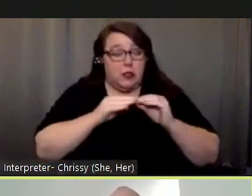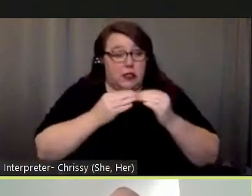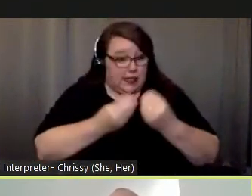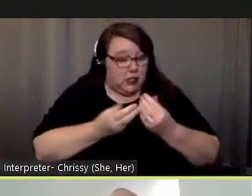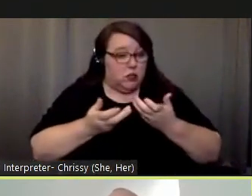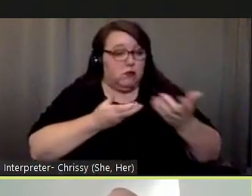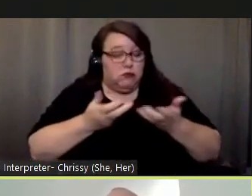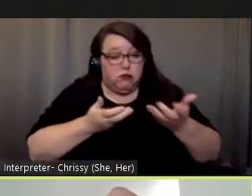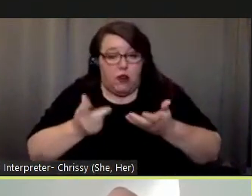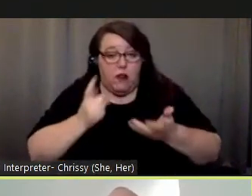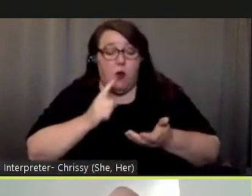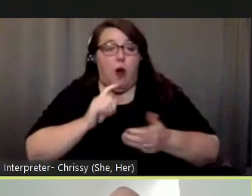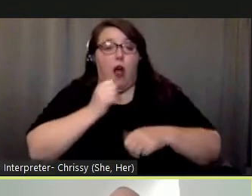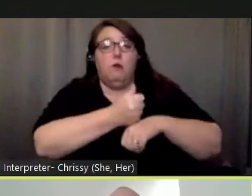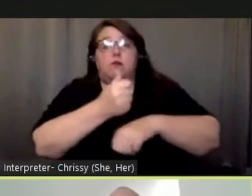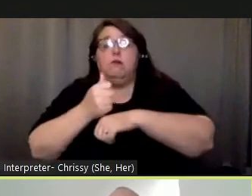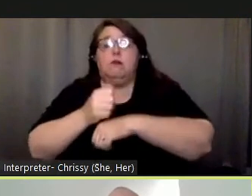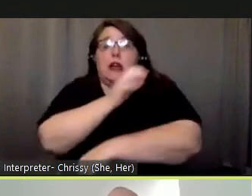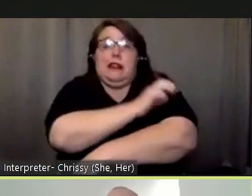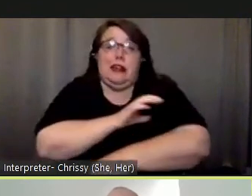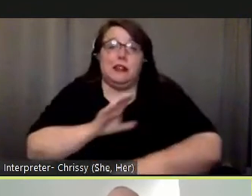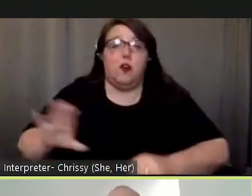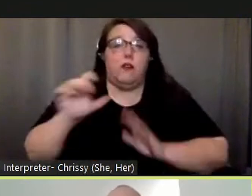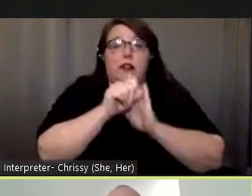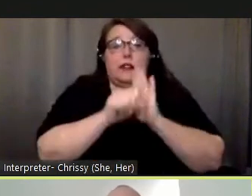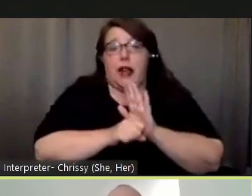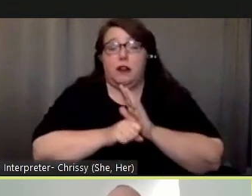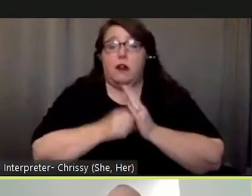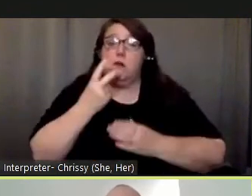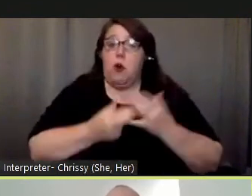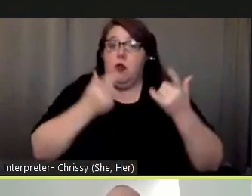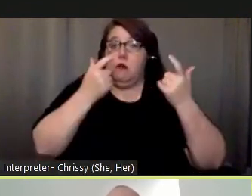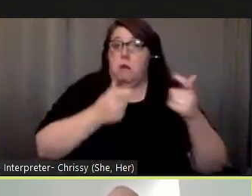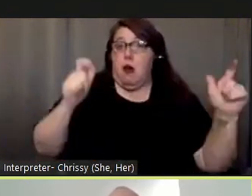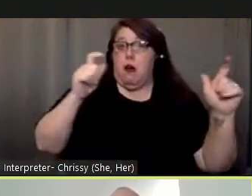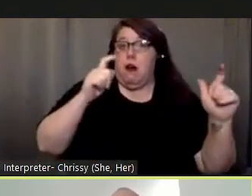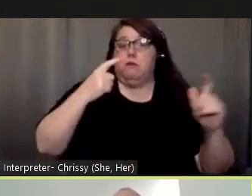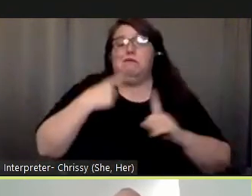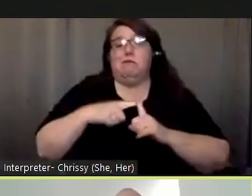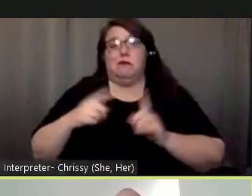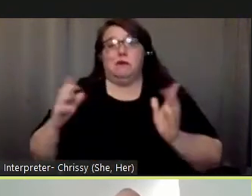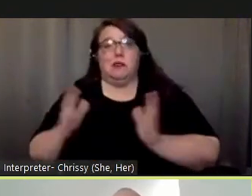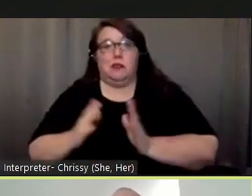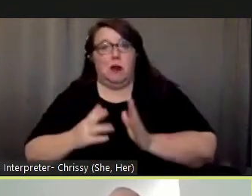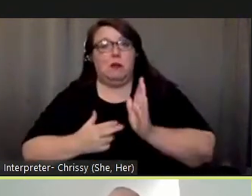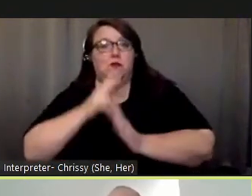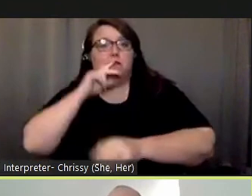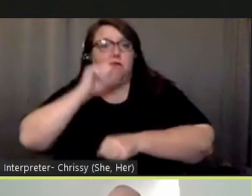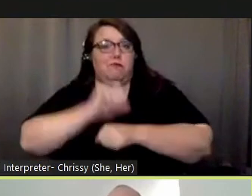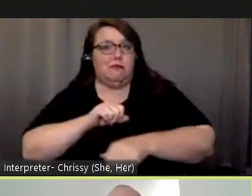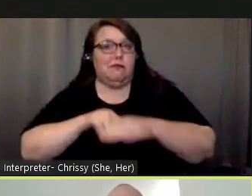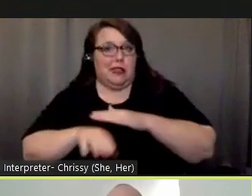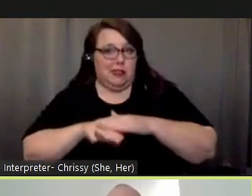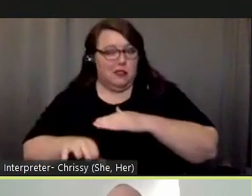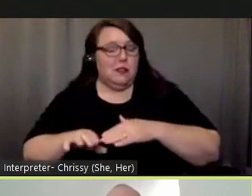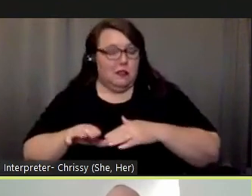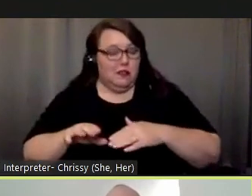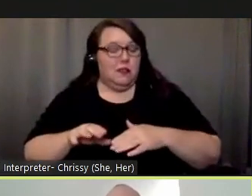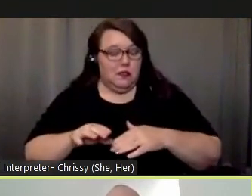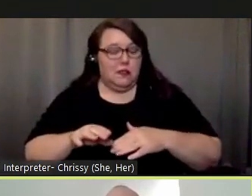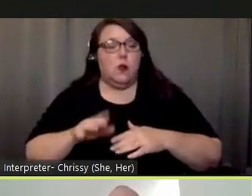up clinics across the state, both large and small, to ensure that we have access. And we will continue those efforts until